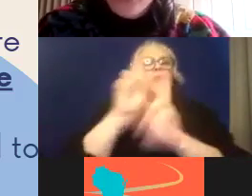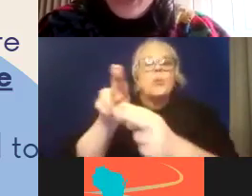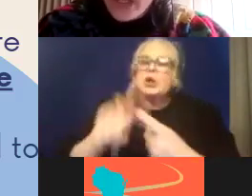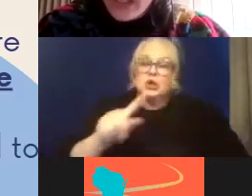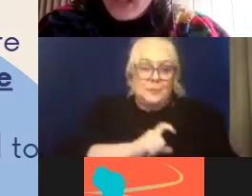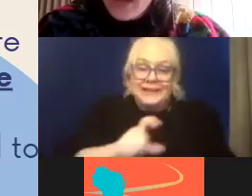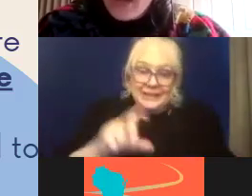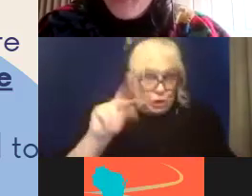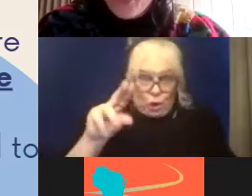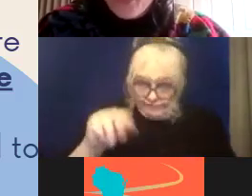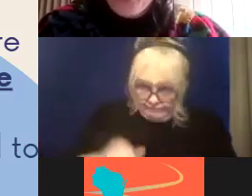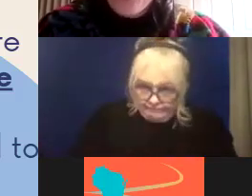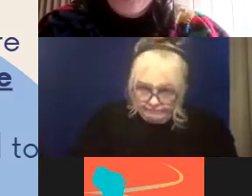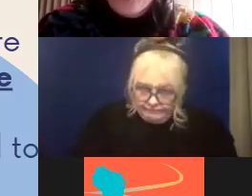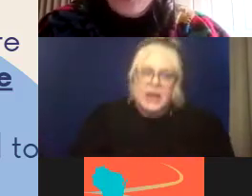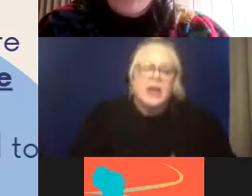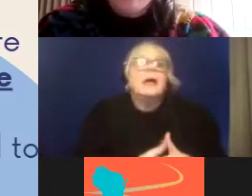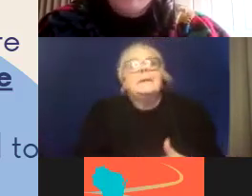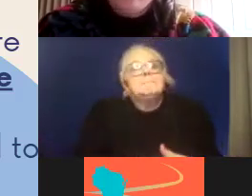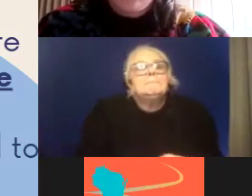So you'll notice that both